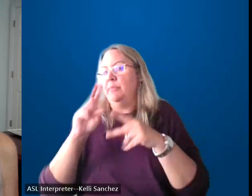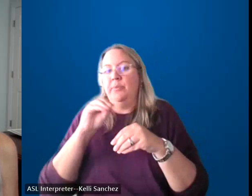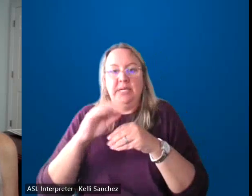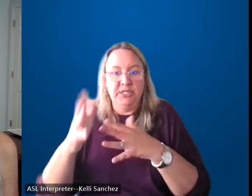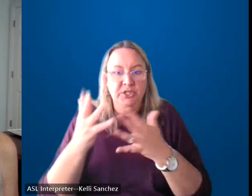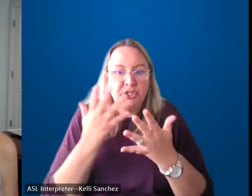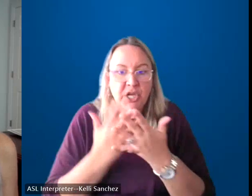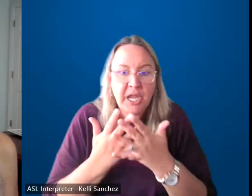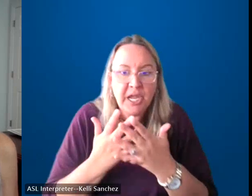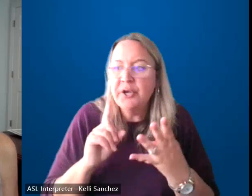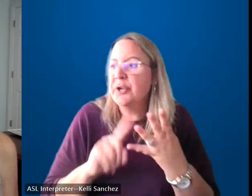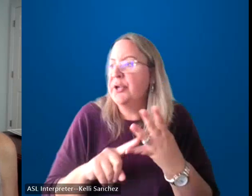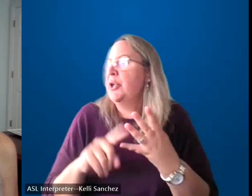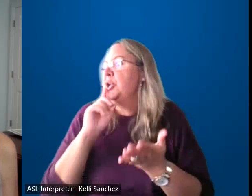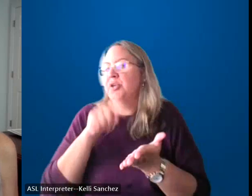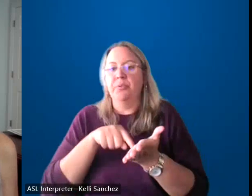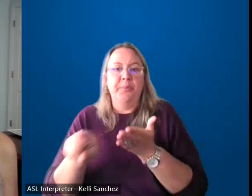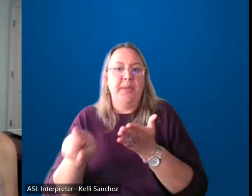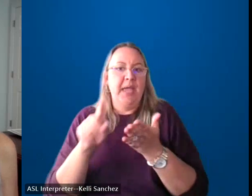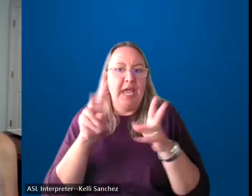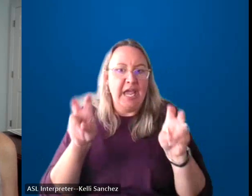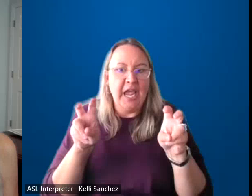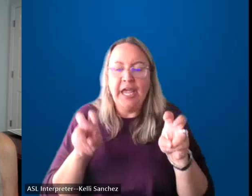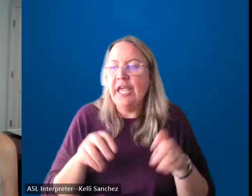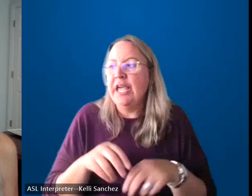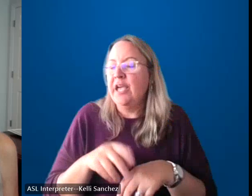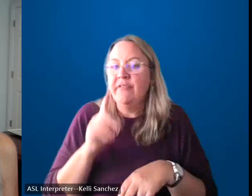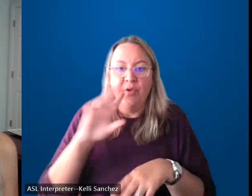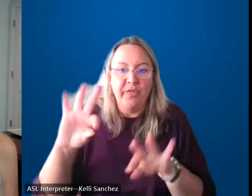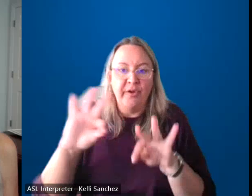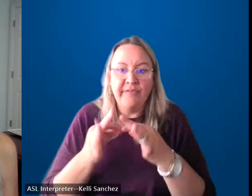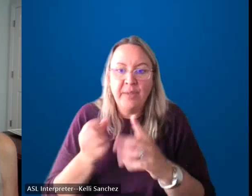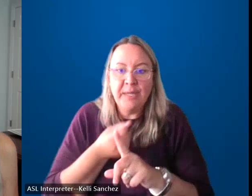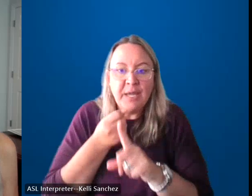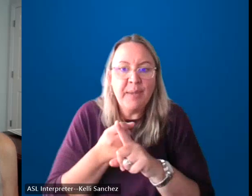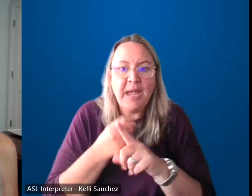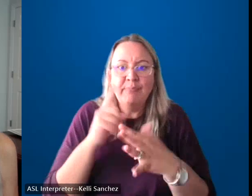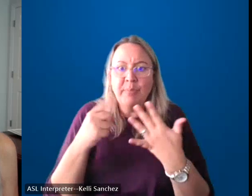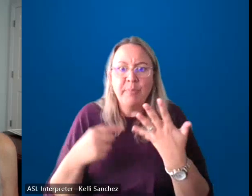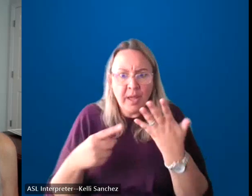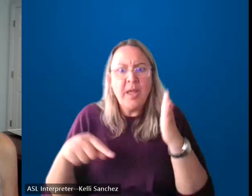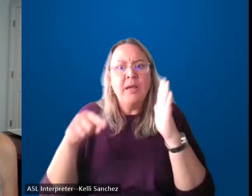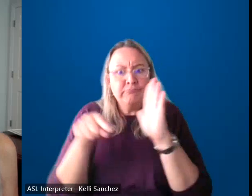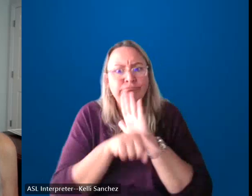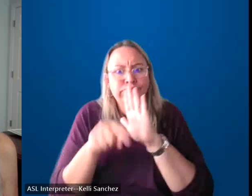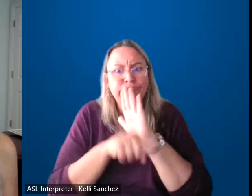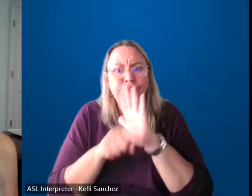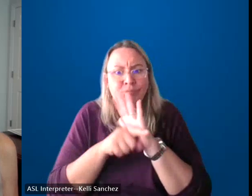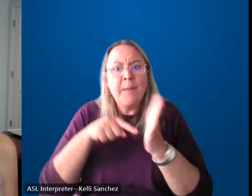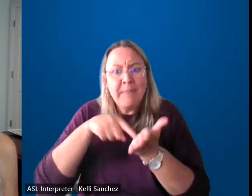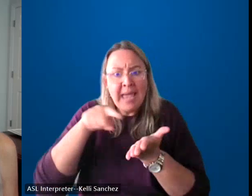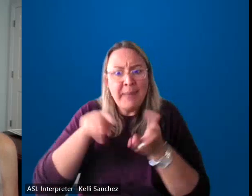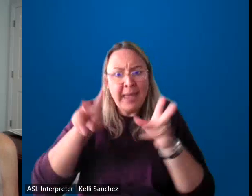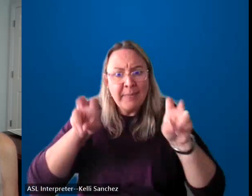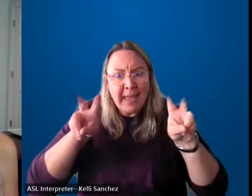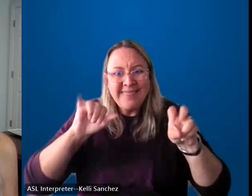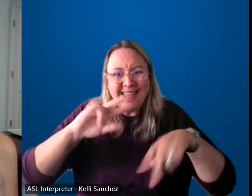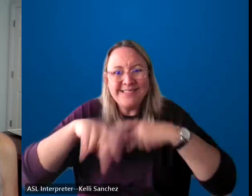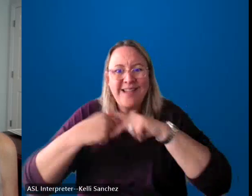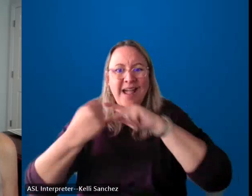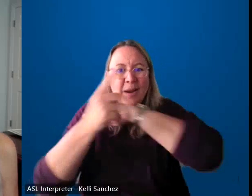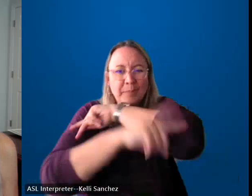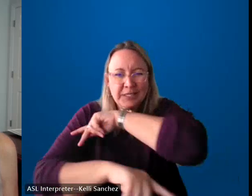You're going to pay in terms of it on the effect that it has on their family. And, at the next layer, you're going to pay for it in